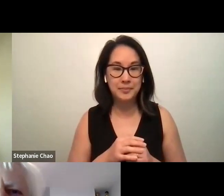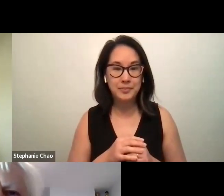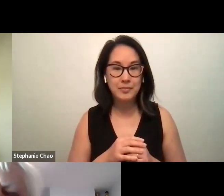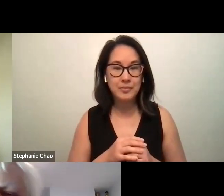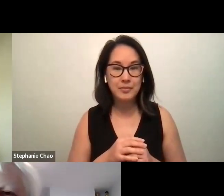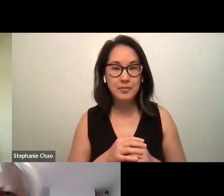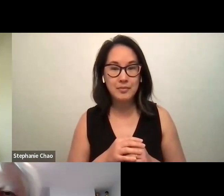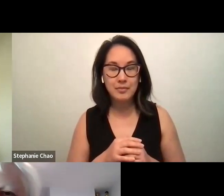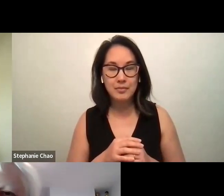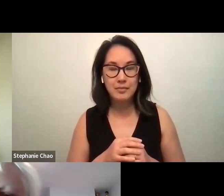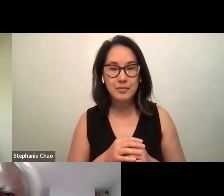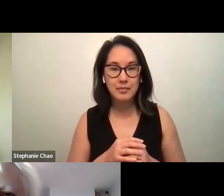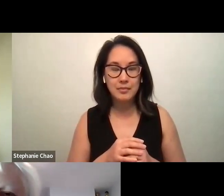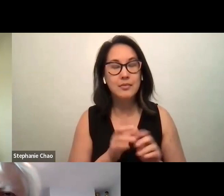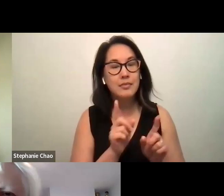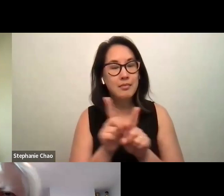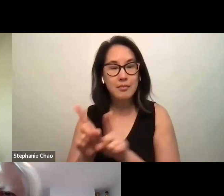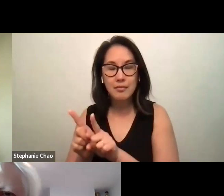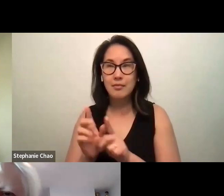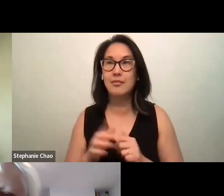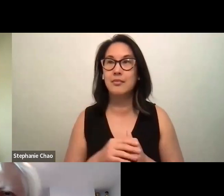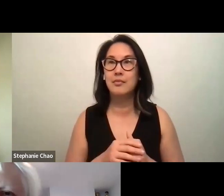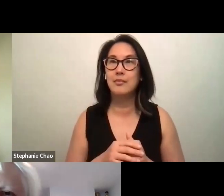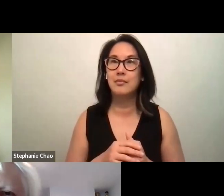I think there's also,